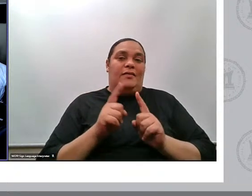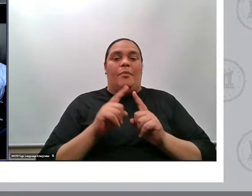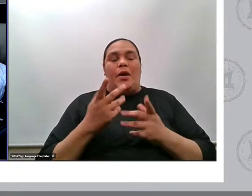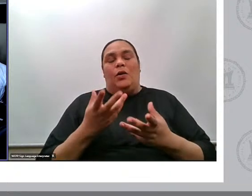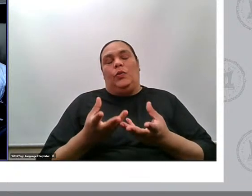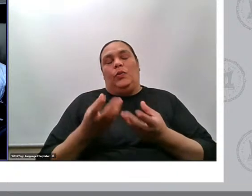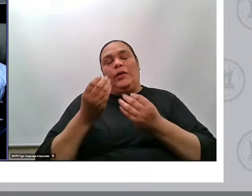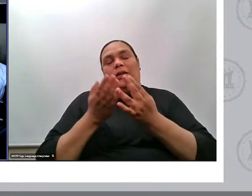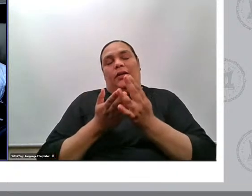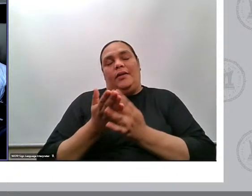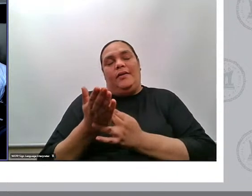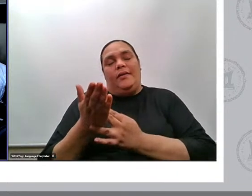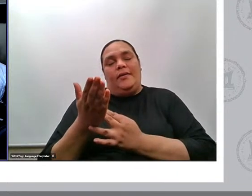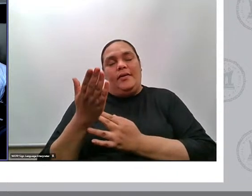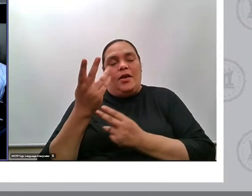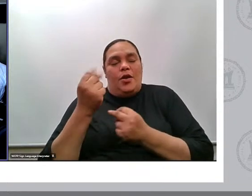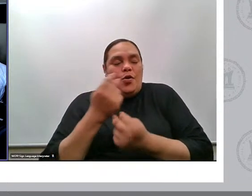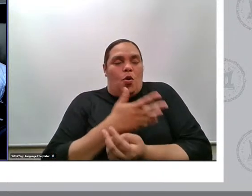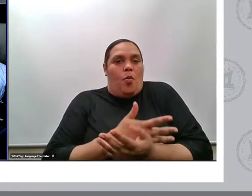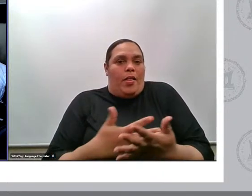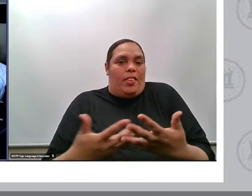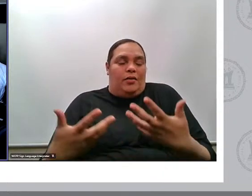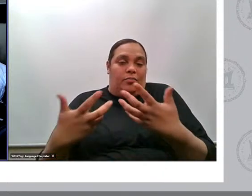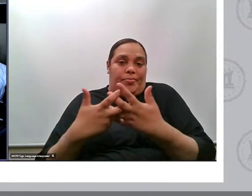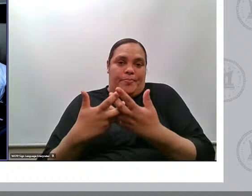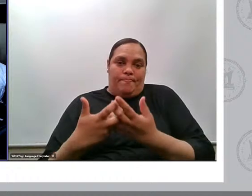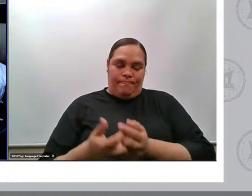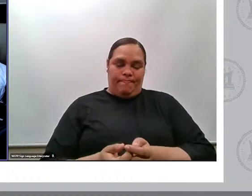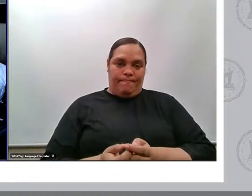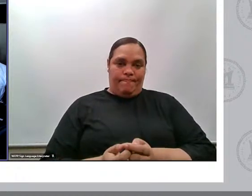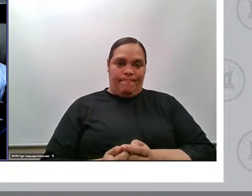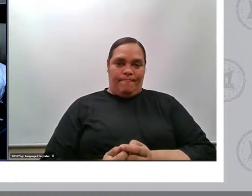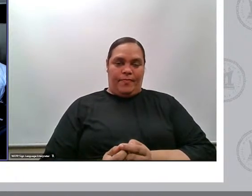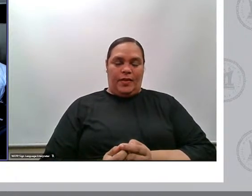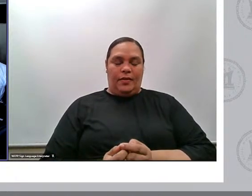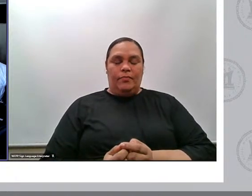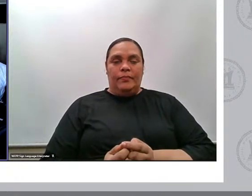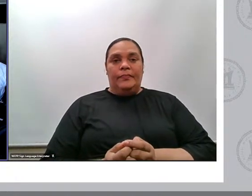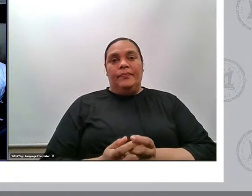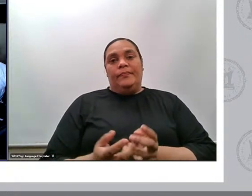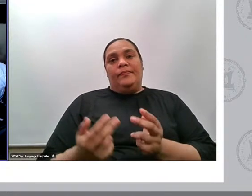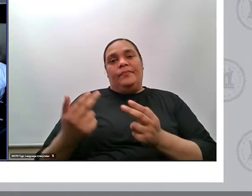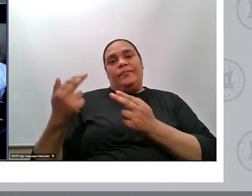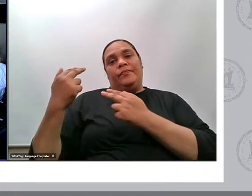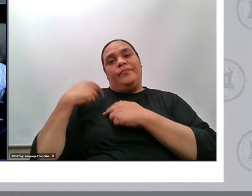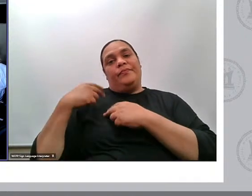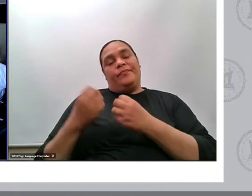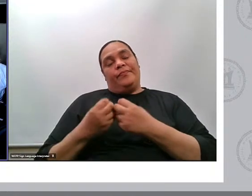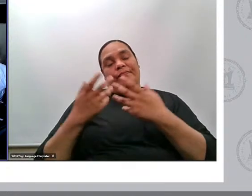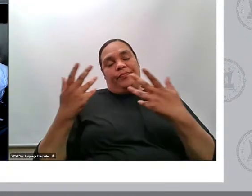getting new blood in. In terms of too many responsibilities,